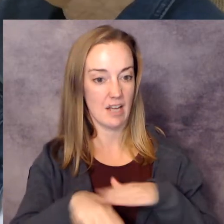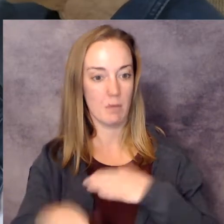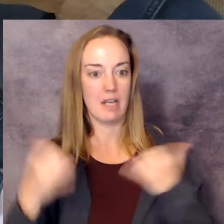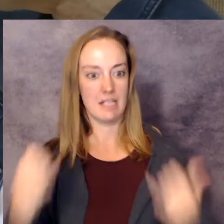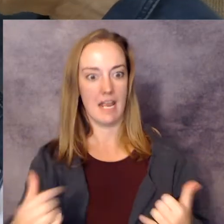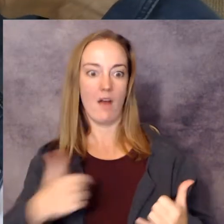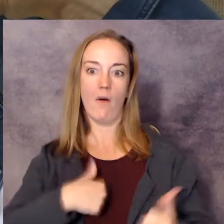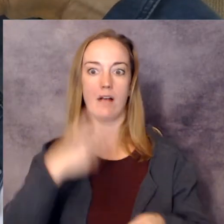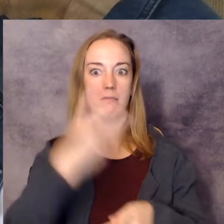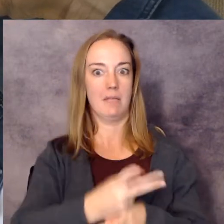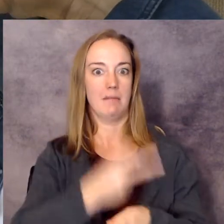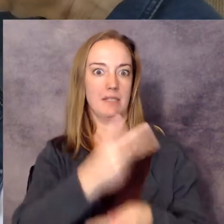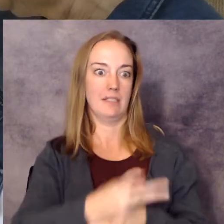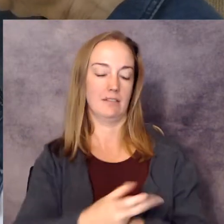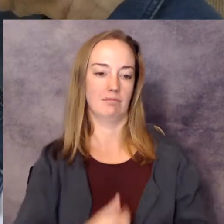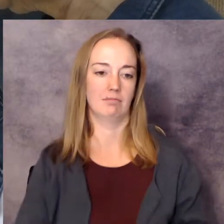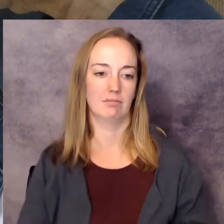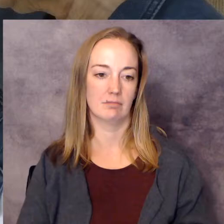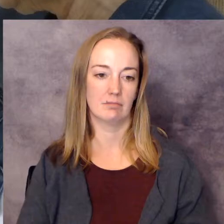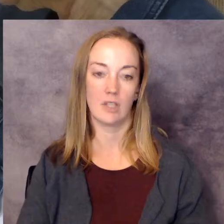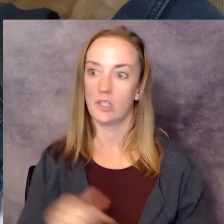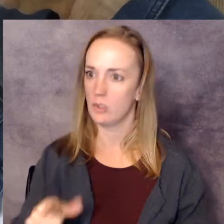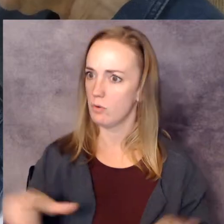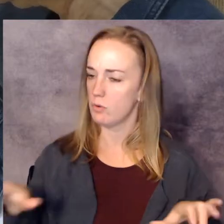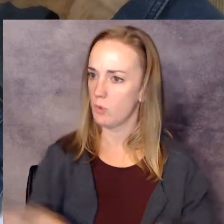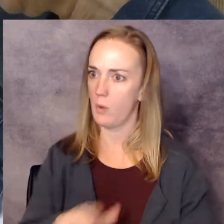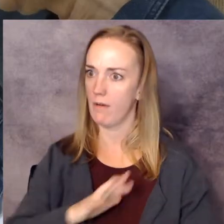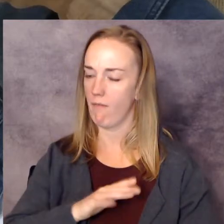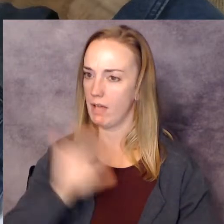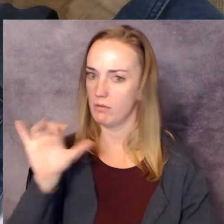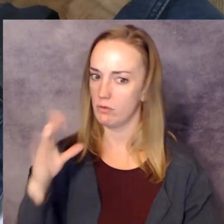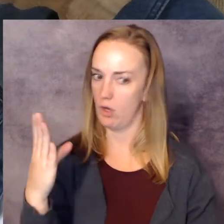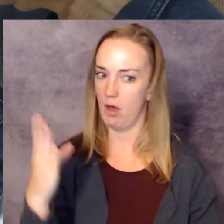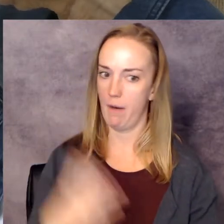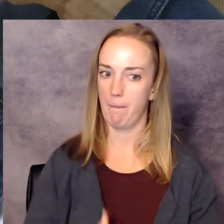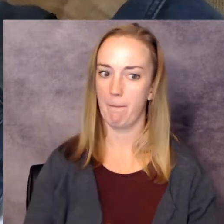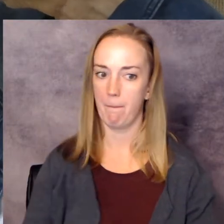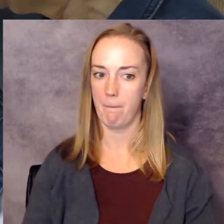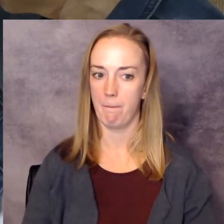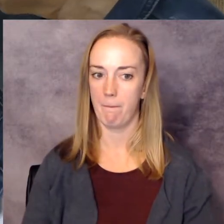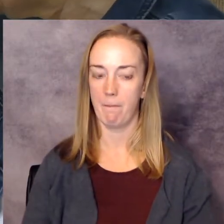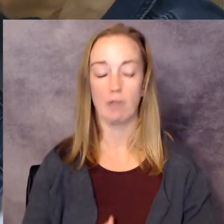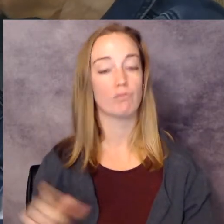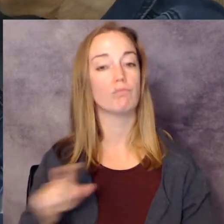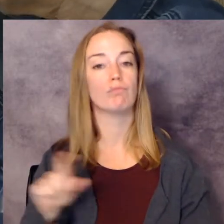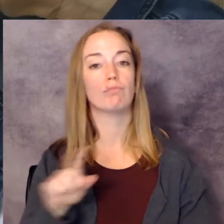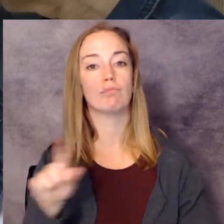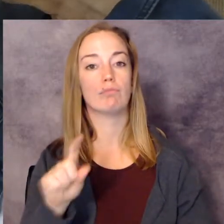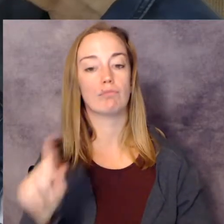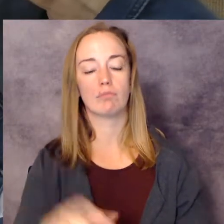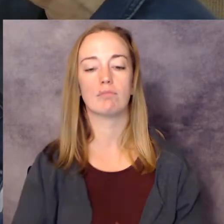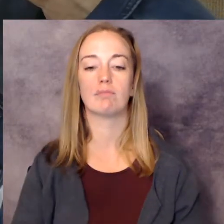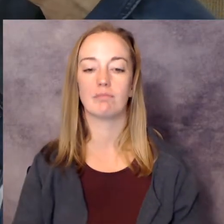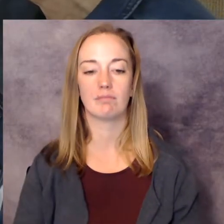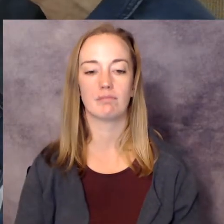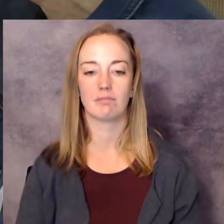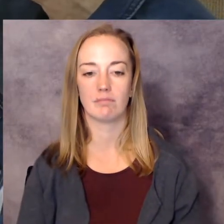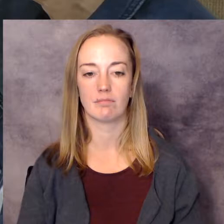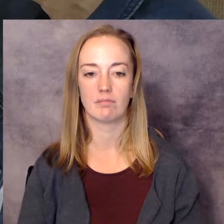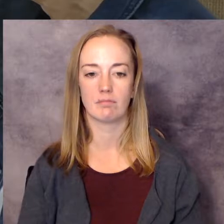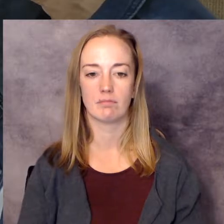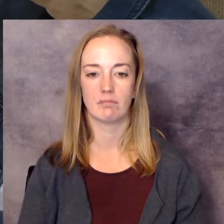I am babysitting." "You're doing a fine job," said Mr. Seahorse, and he swam on his way.